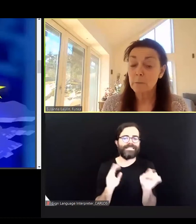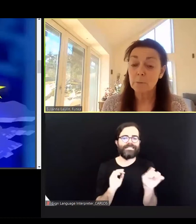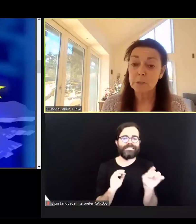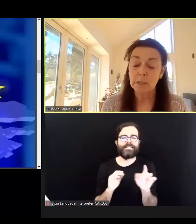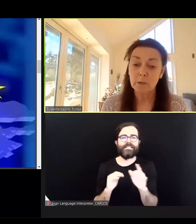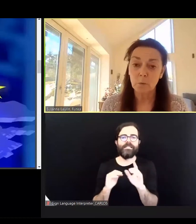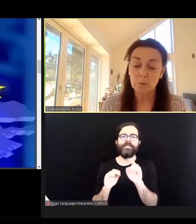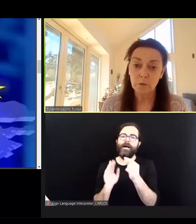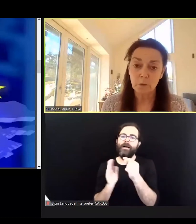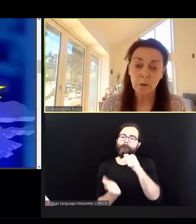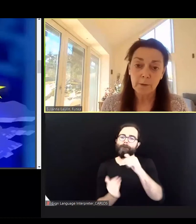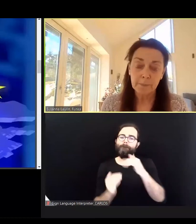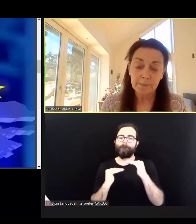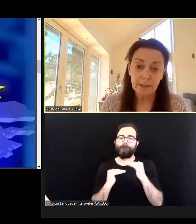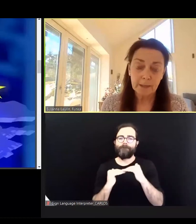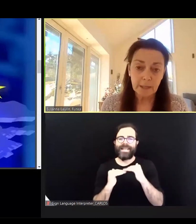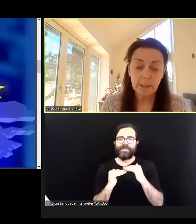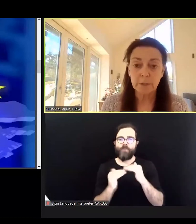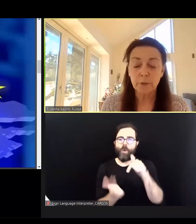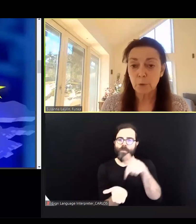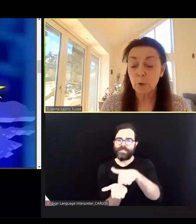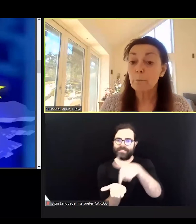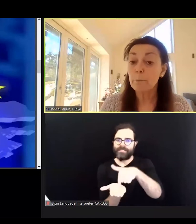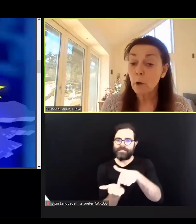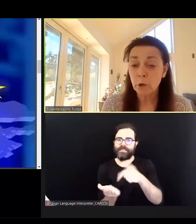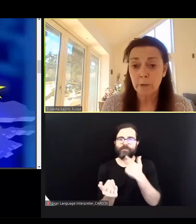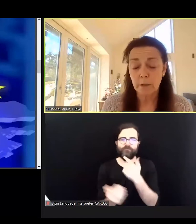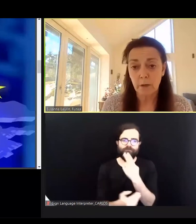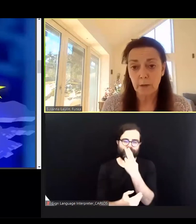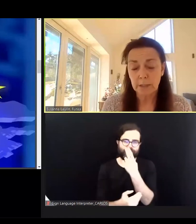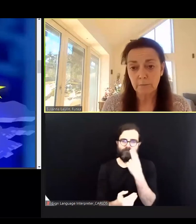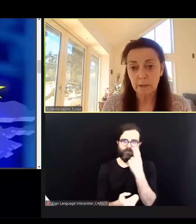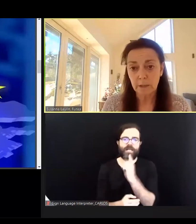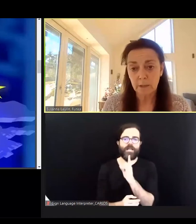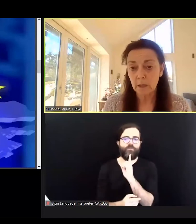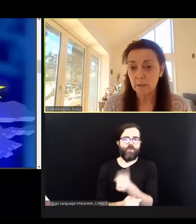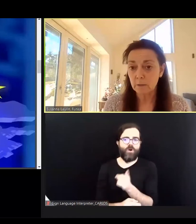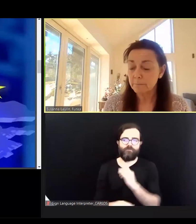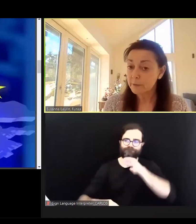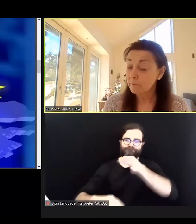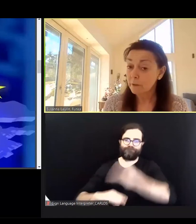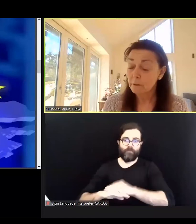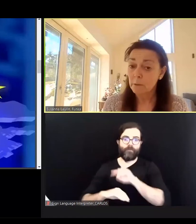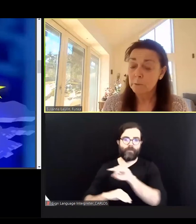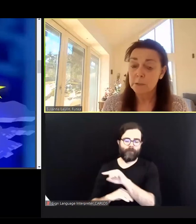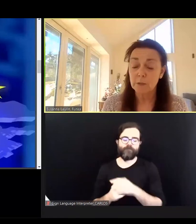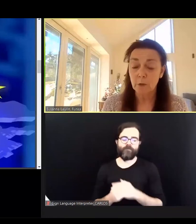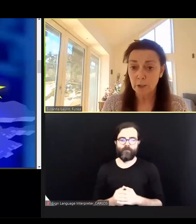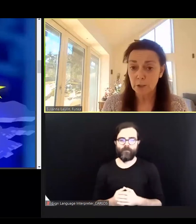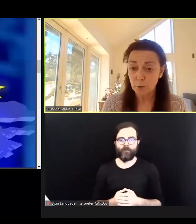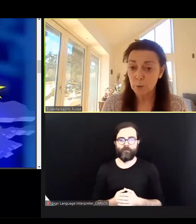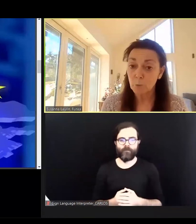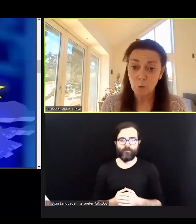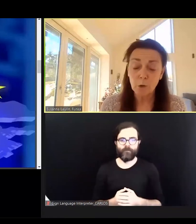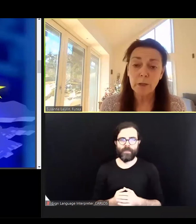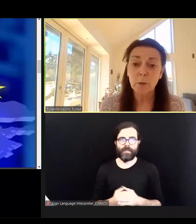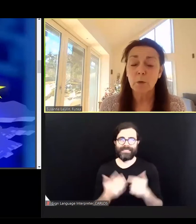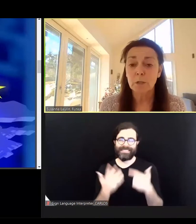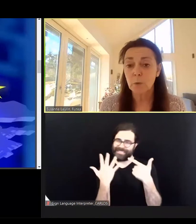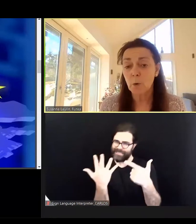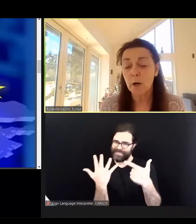European Accessibility Act, which is a directive, even if it's called an act, that covers certain products and